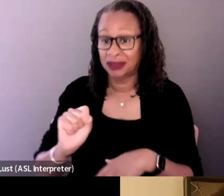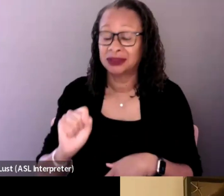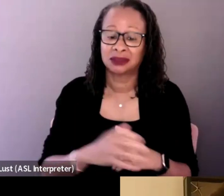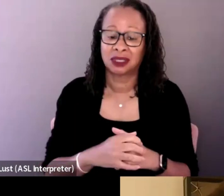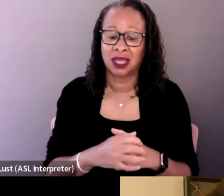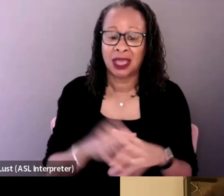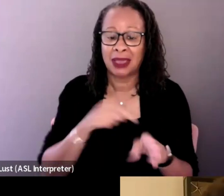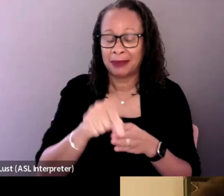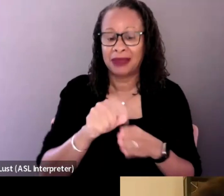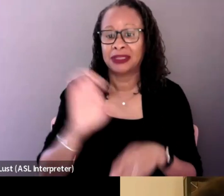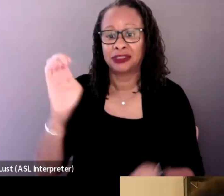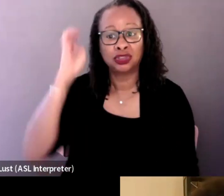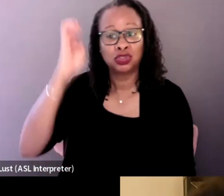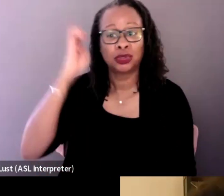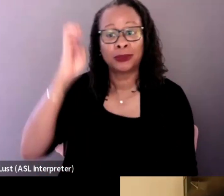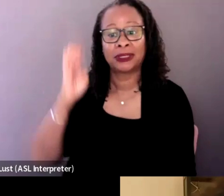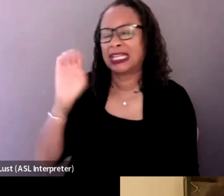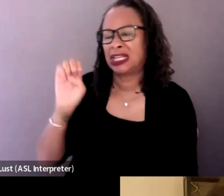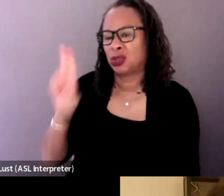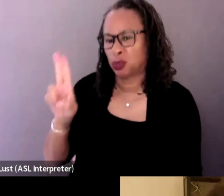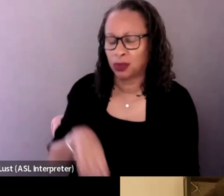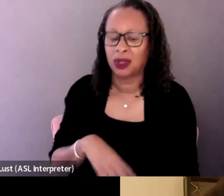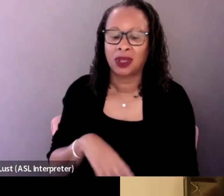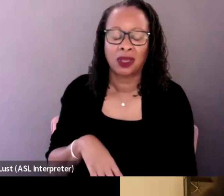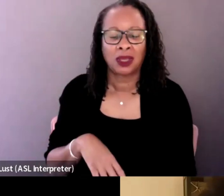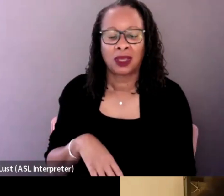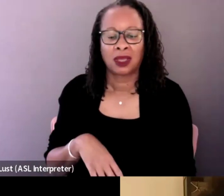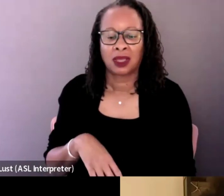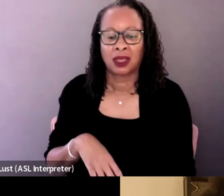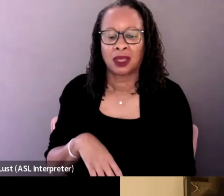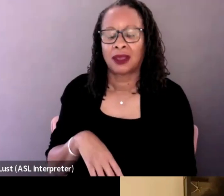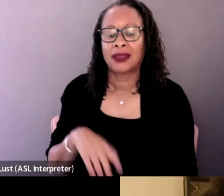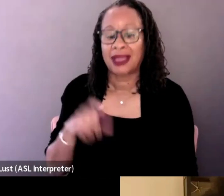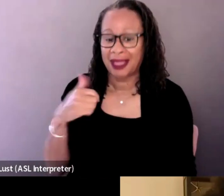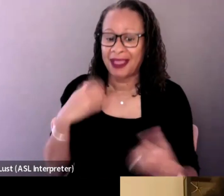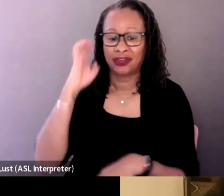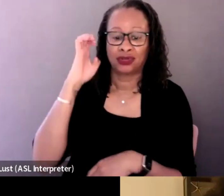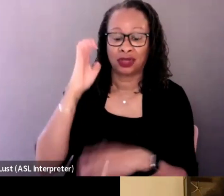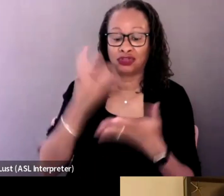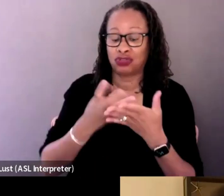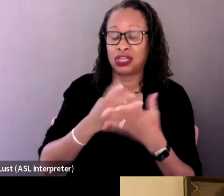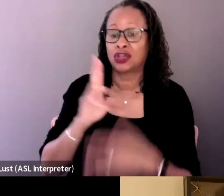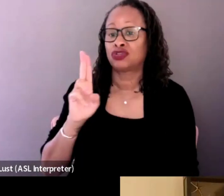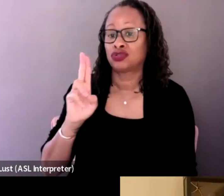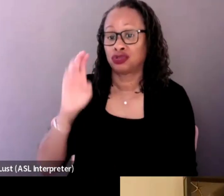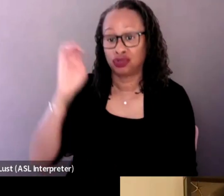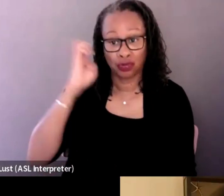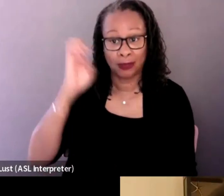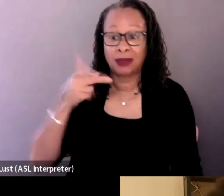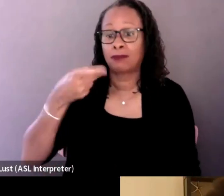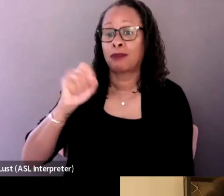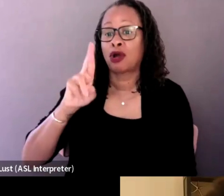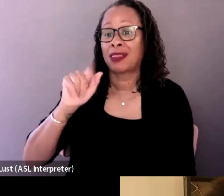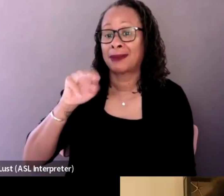mainly in the European Union. We've had a huge a screening in the European Parliament, with the European Parliament